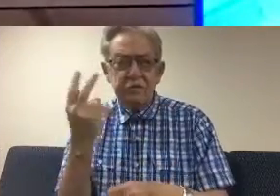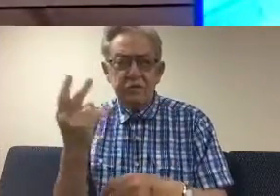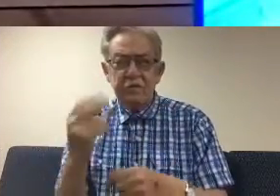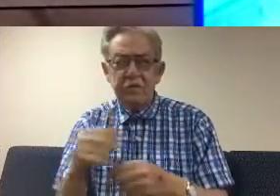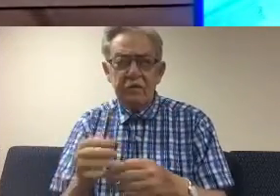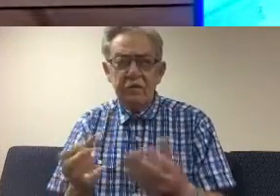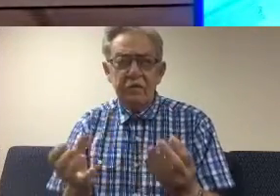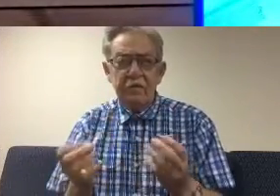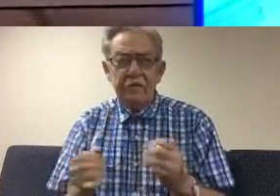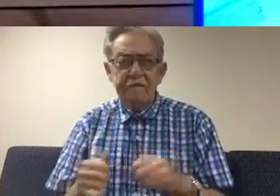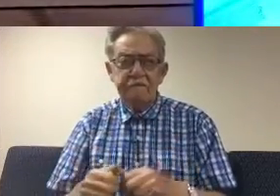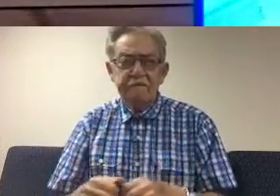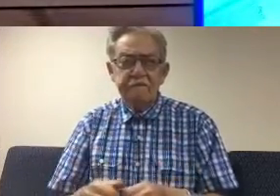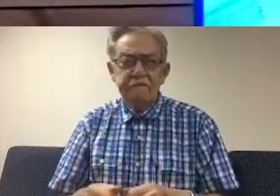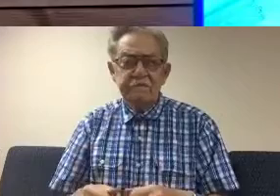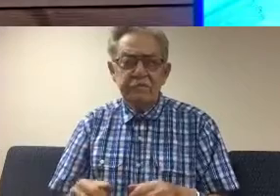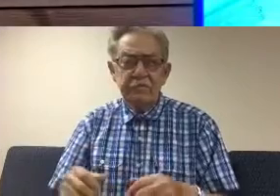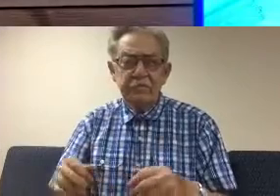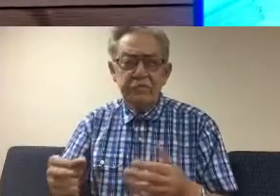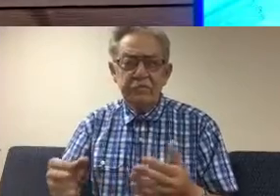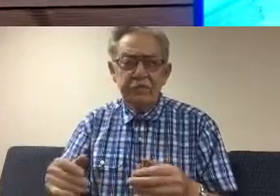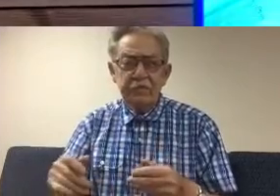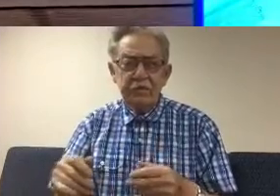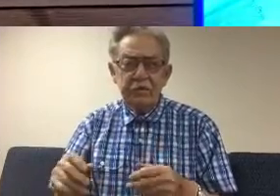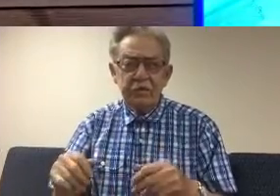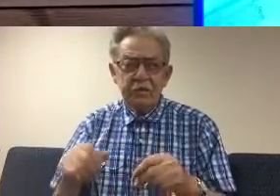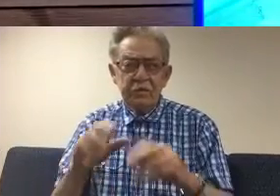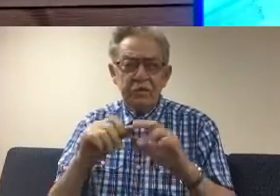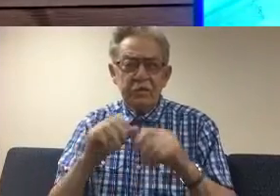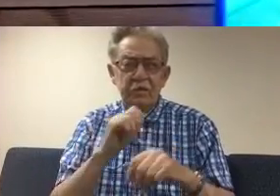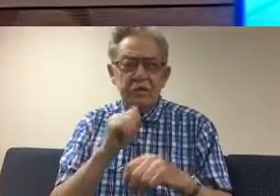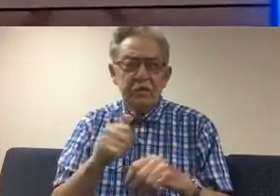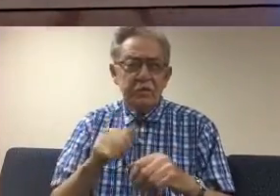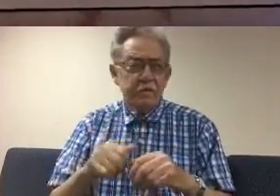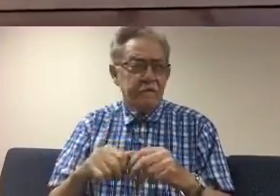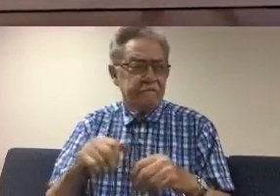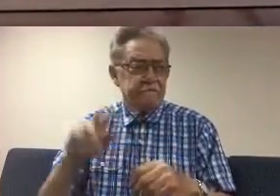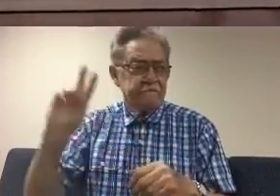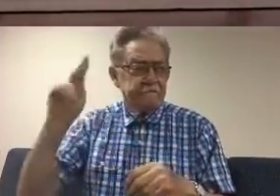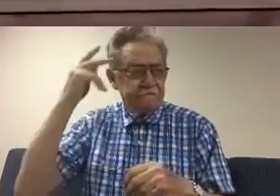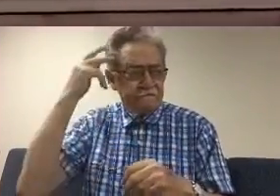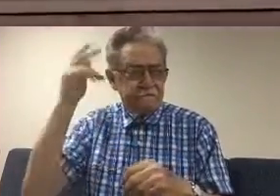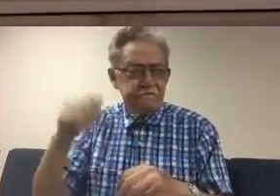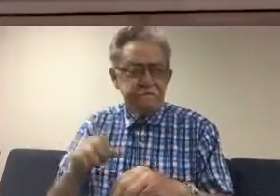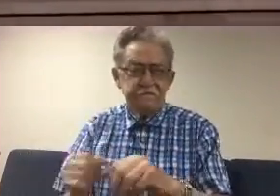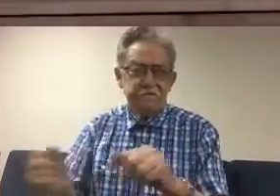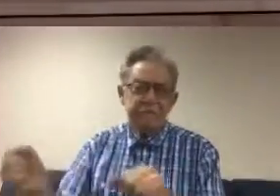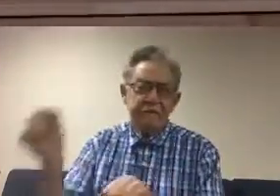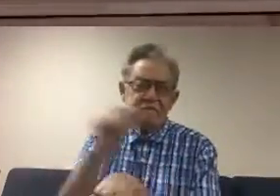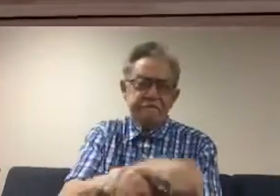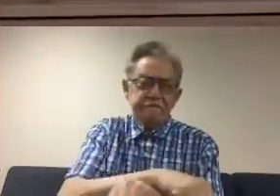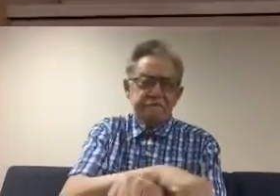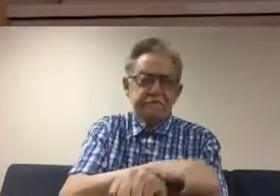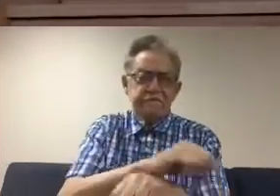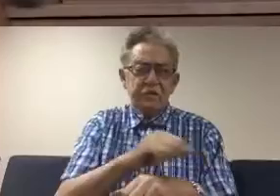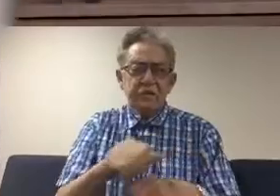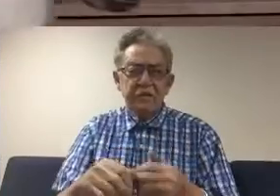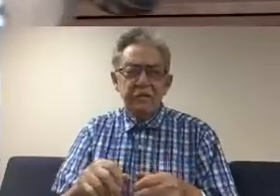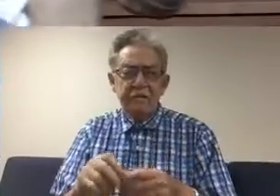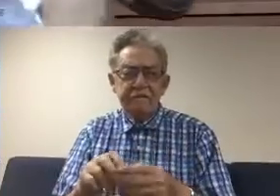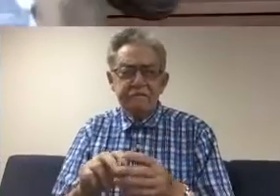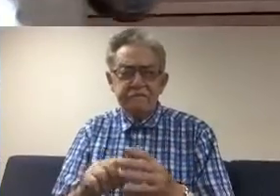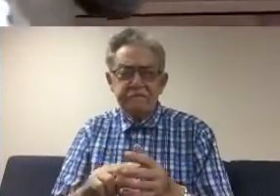some position, thinking that the kingdom is about political overthrow and they'd like to be up there as Secretary